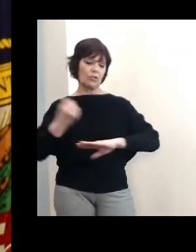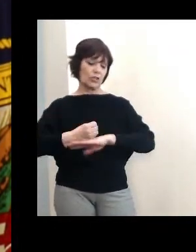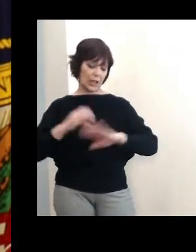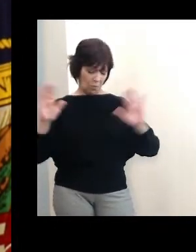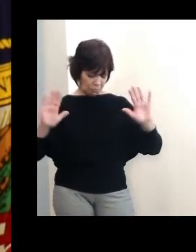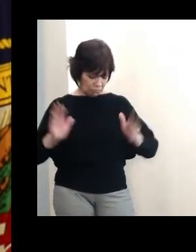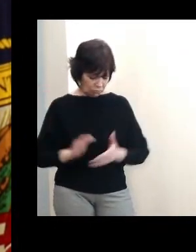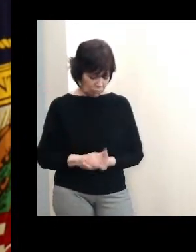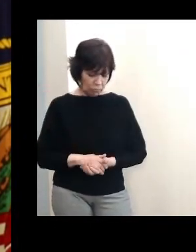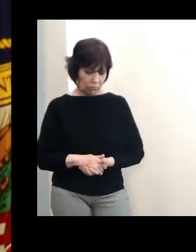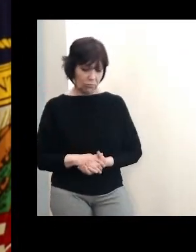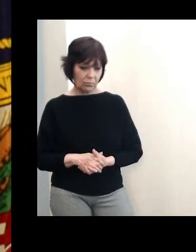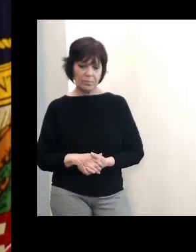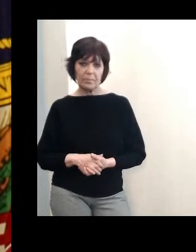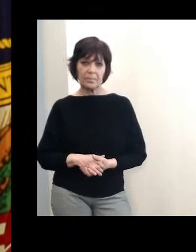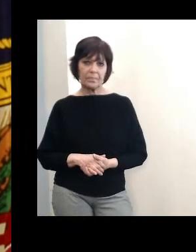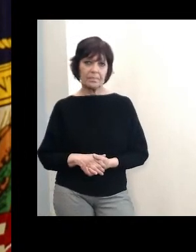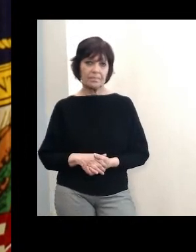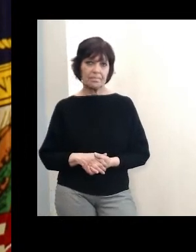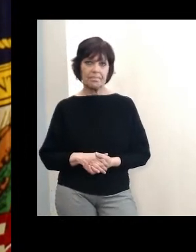anybody down recently.